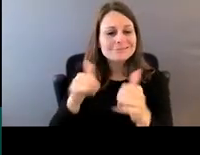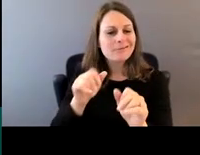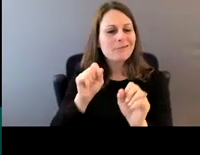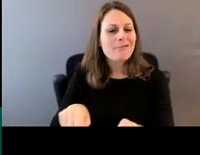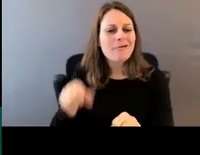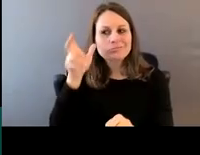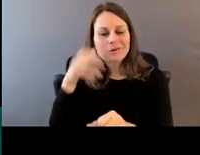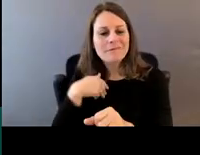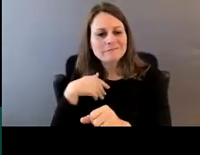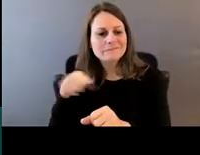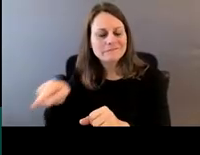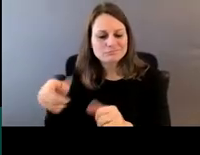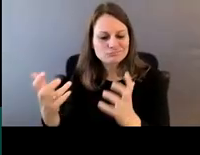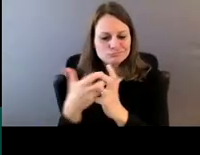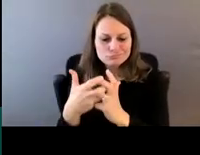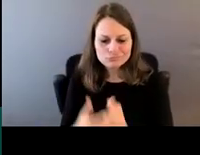Olga.